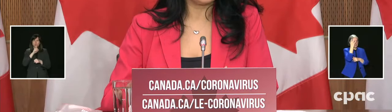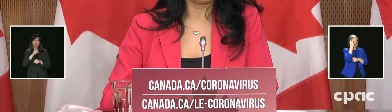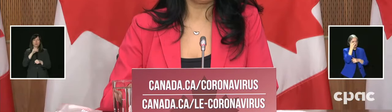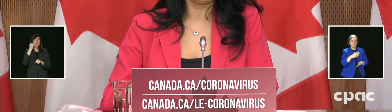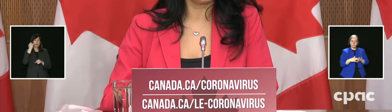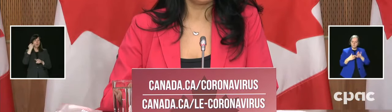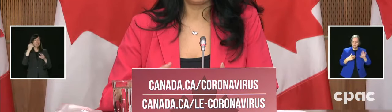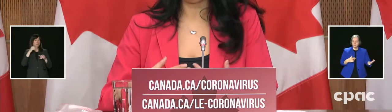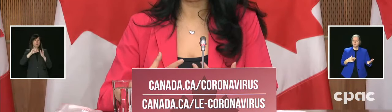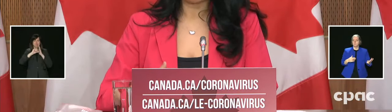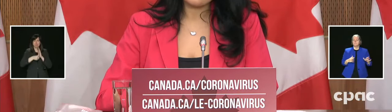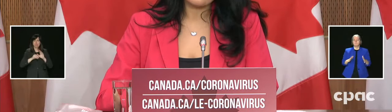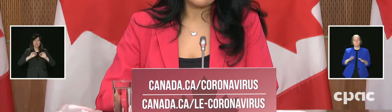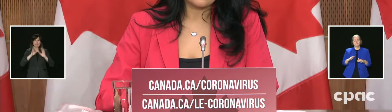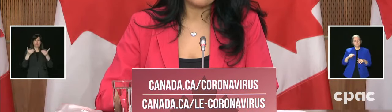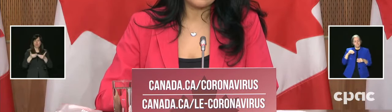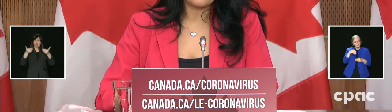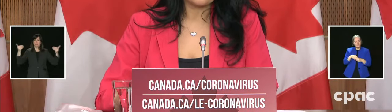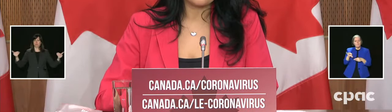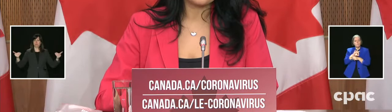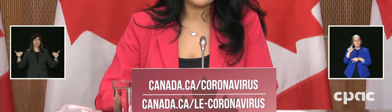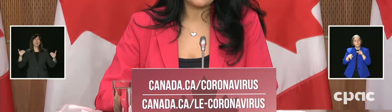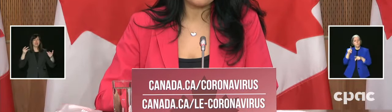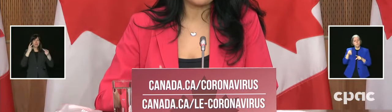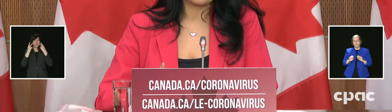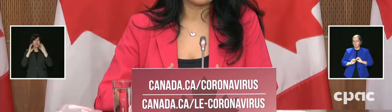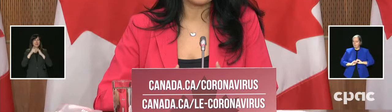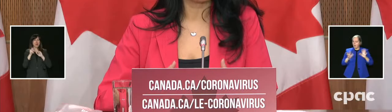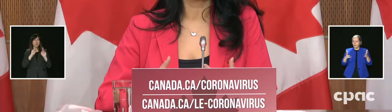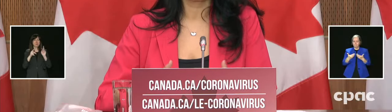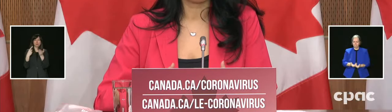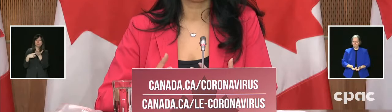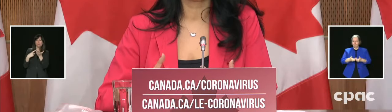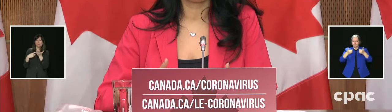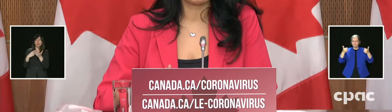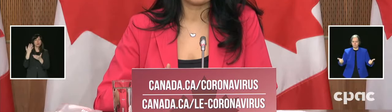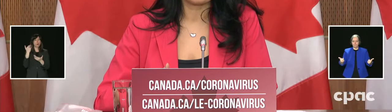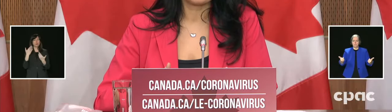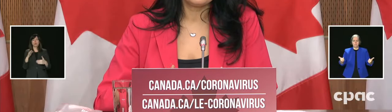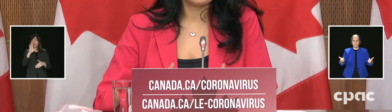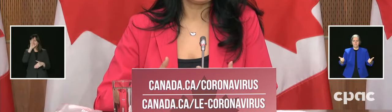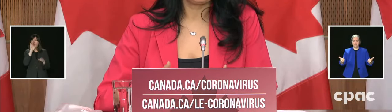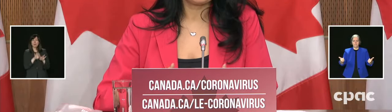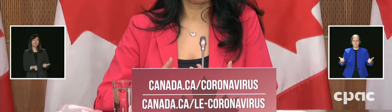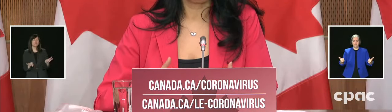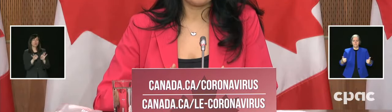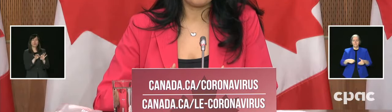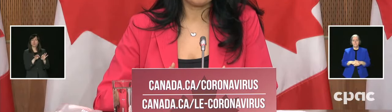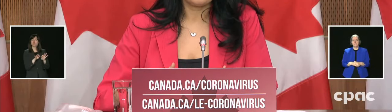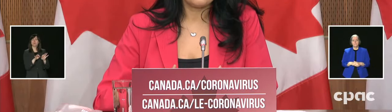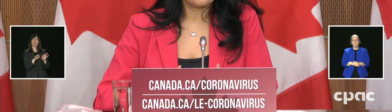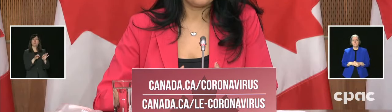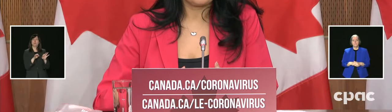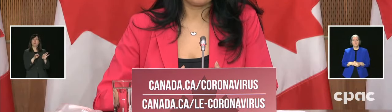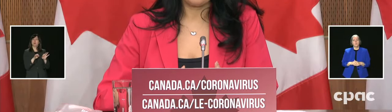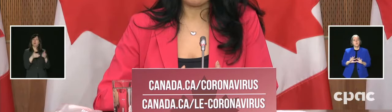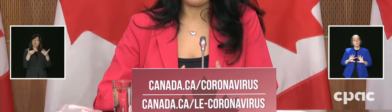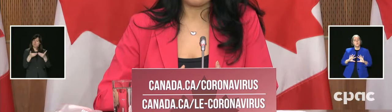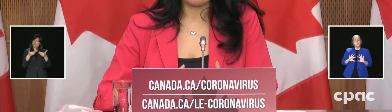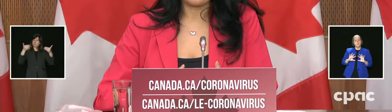is really clear. You can hear that in the way that people are speaking about it as well, because they know how important it is to know